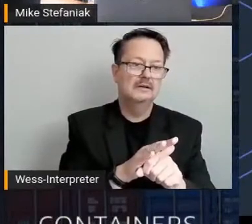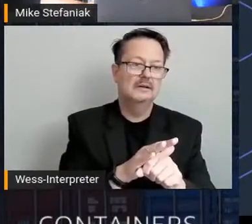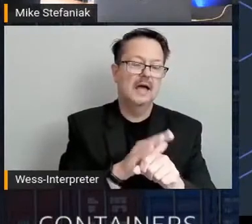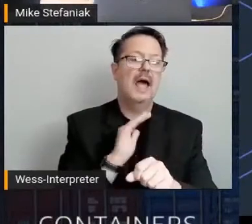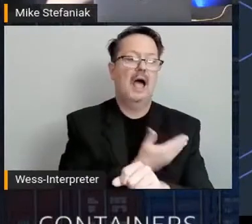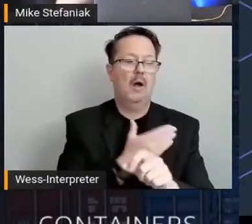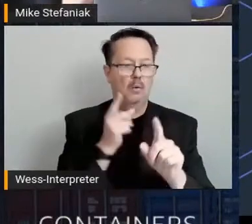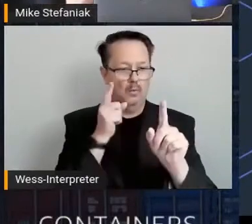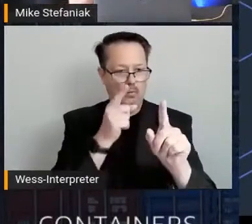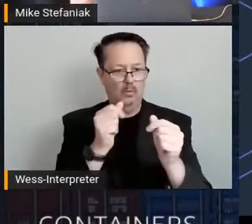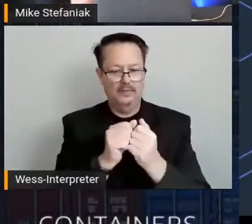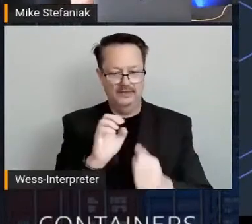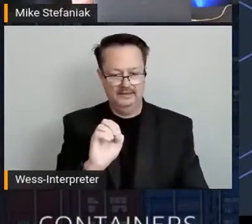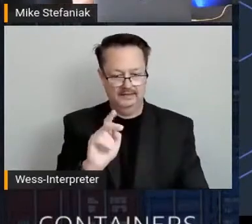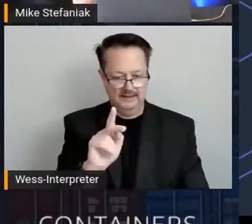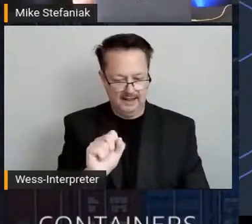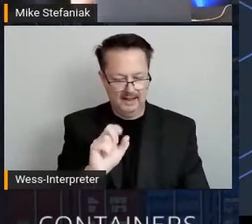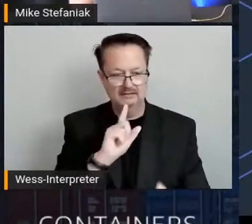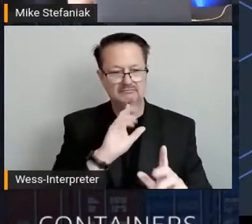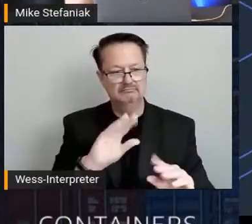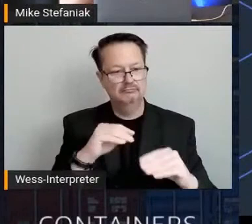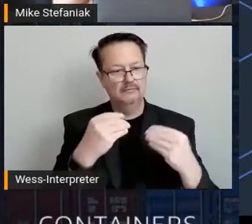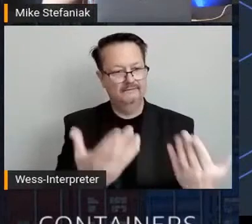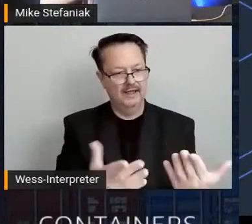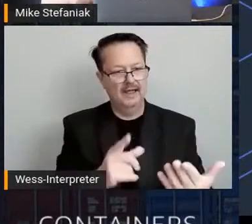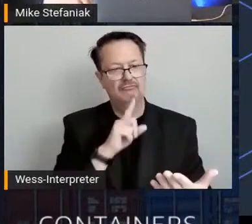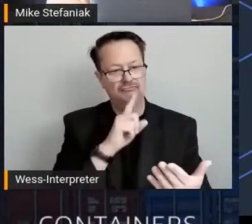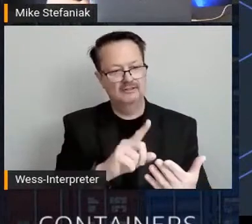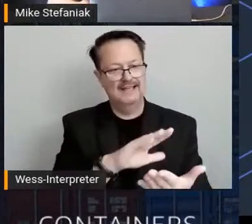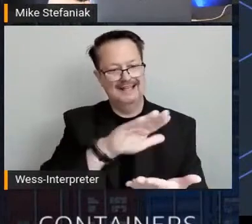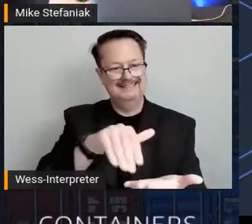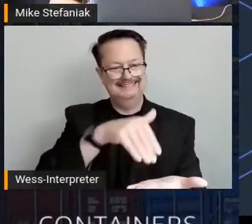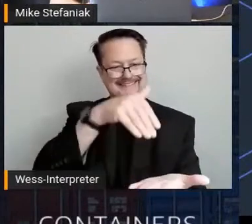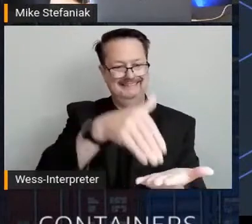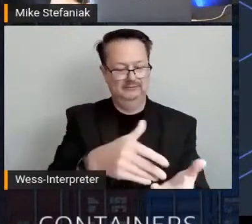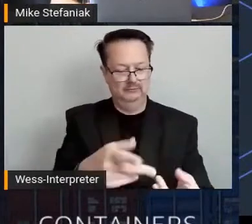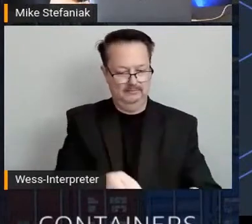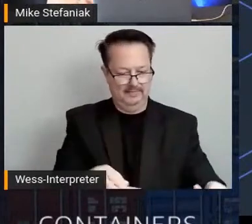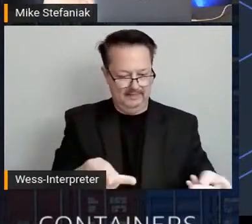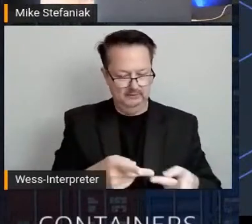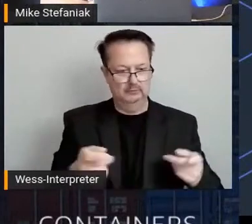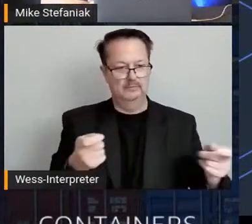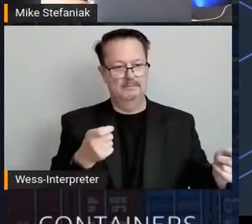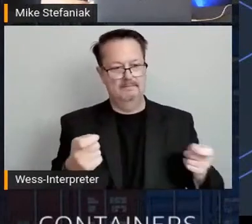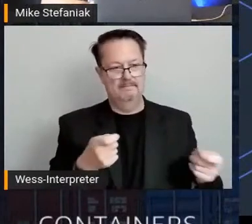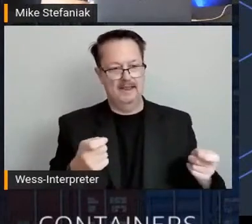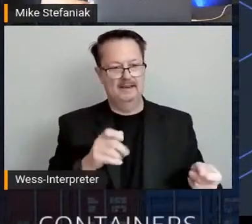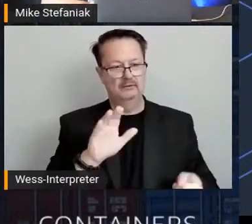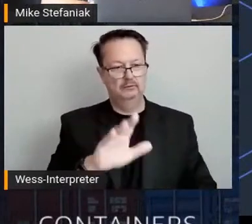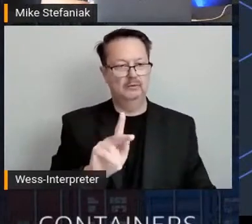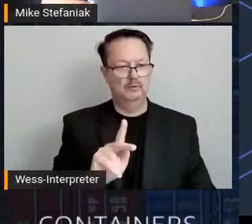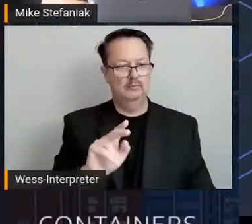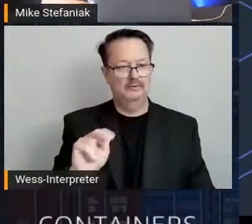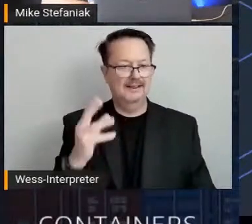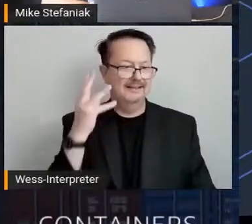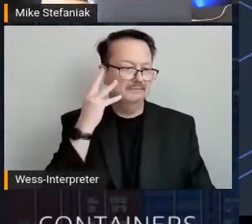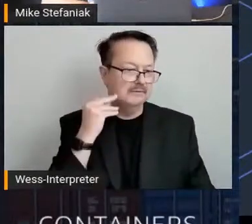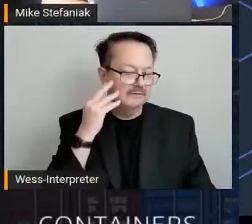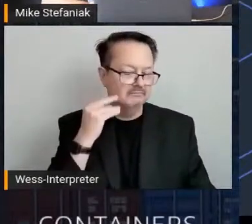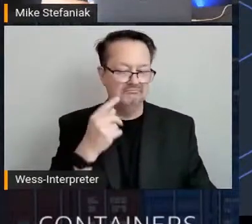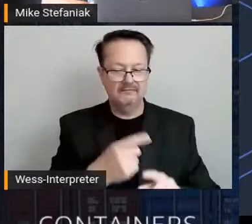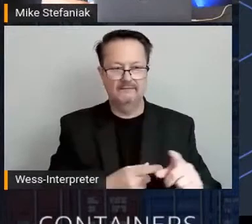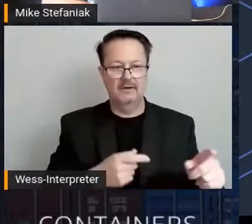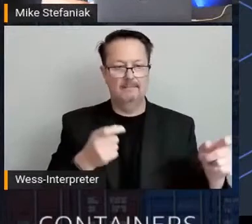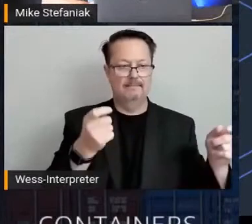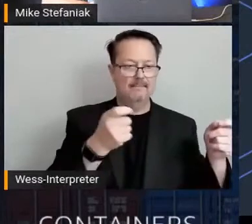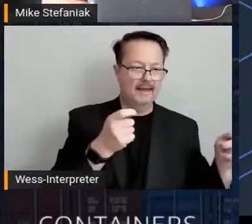Our goal with EKS is to provide really a central place for you to manage all of your Kubernetes experience, from management